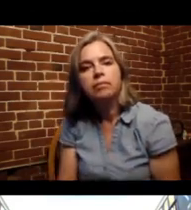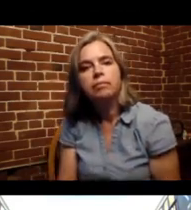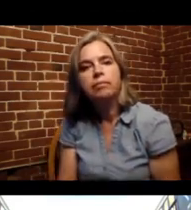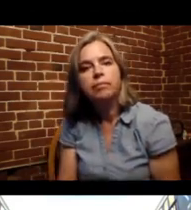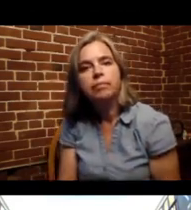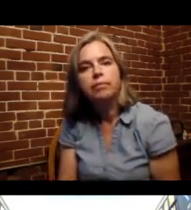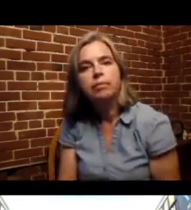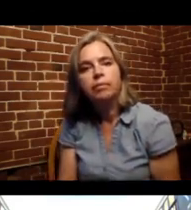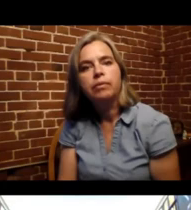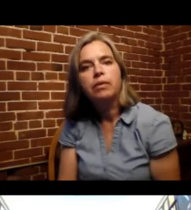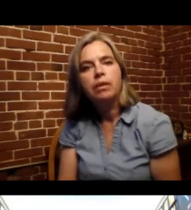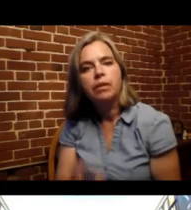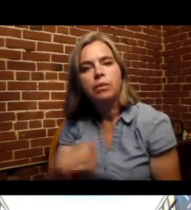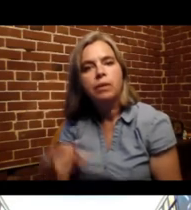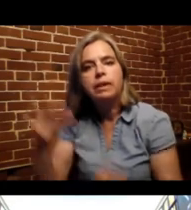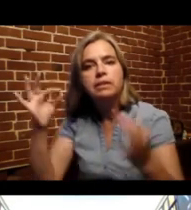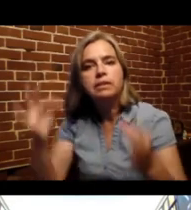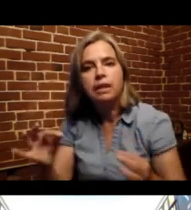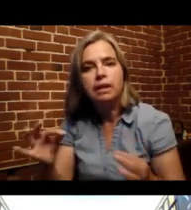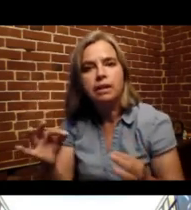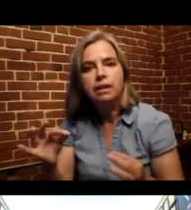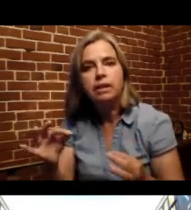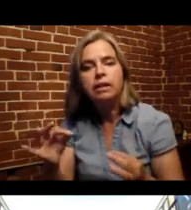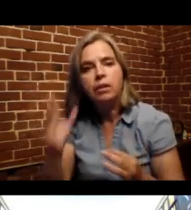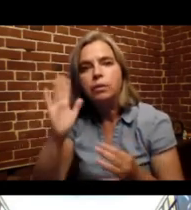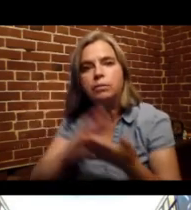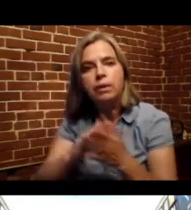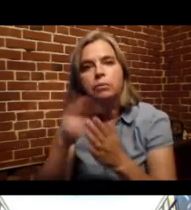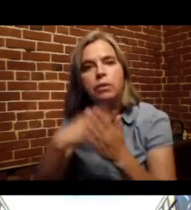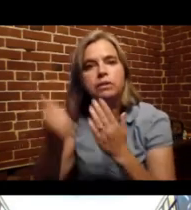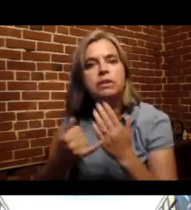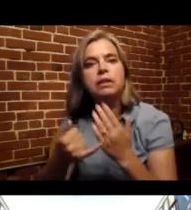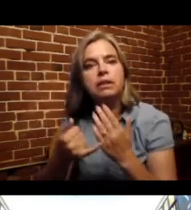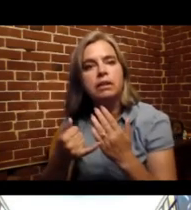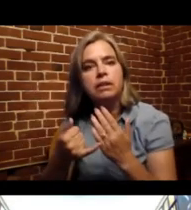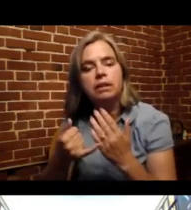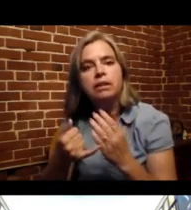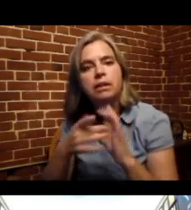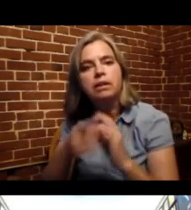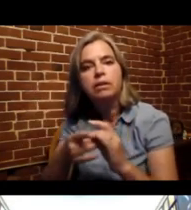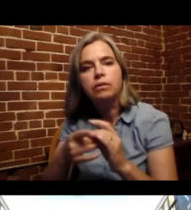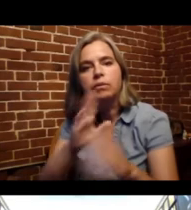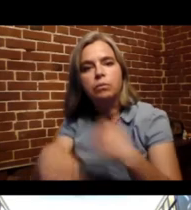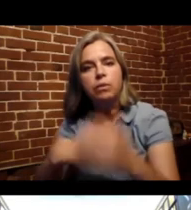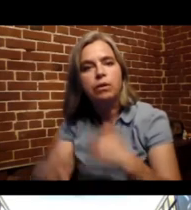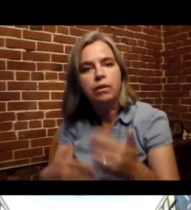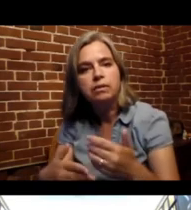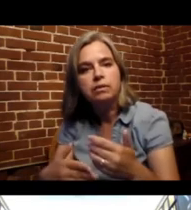that this will be for sure one of the projects. Okay. In terms of the progress, it all kind of just